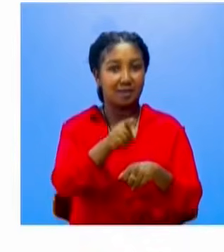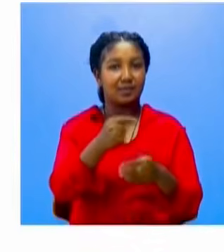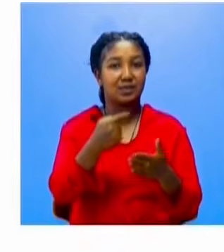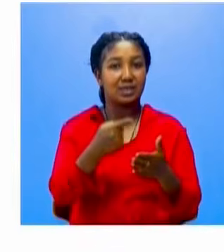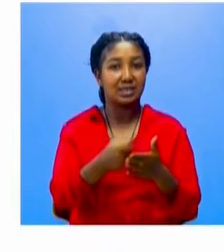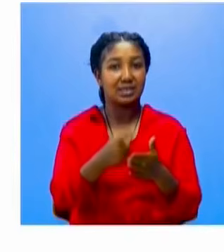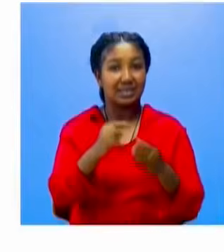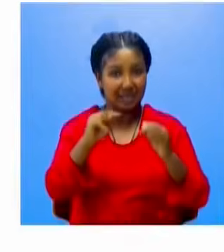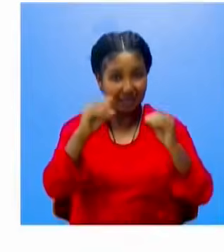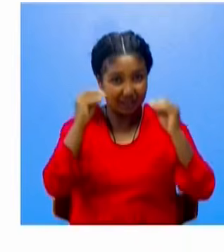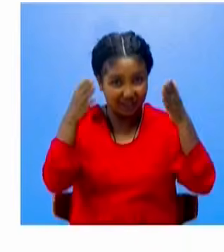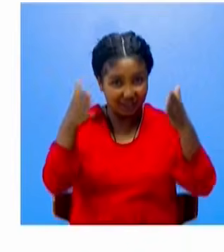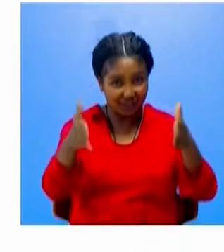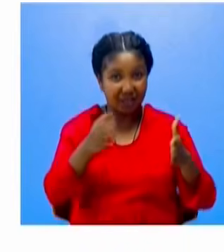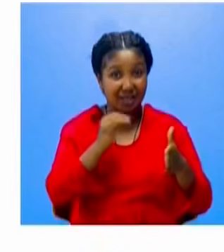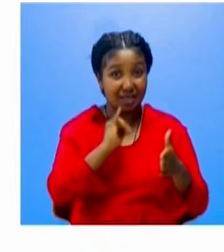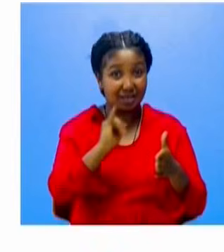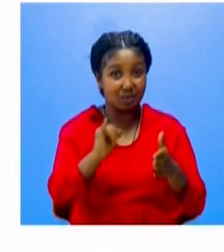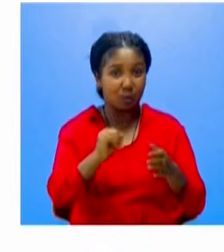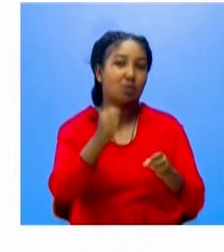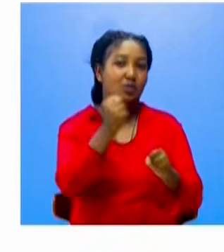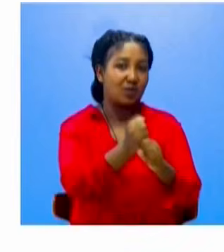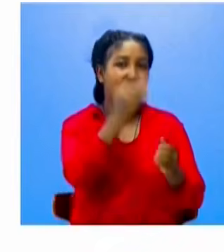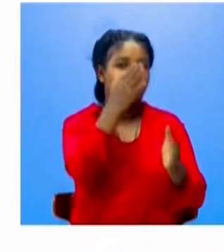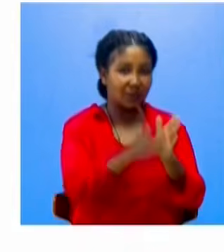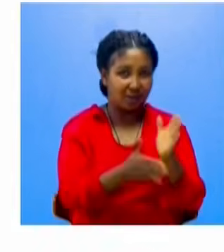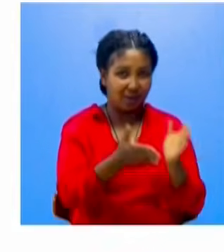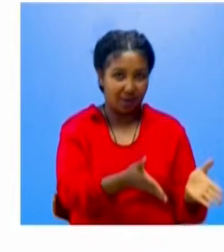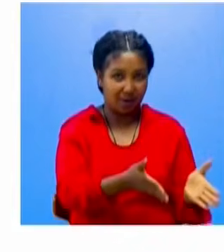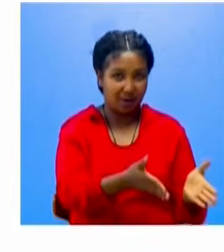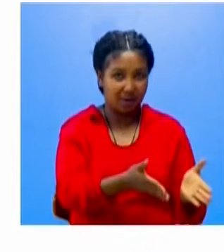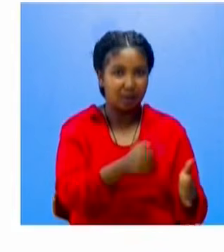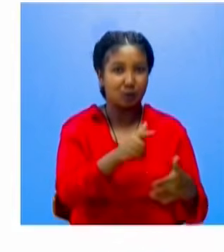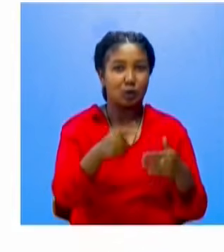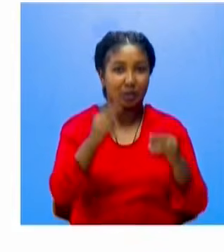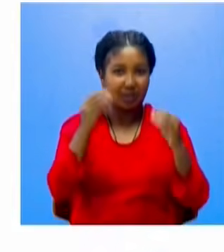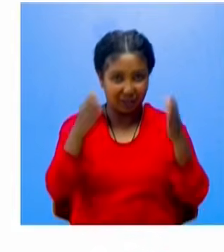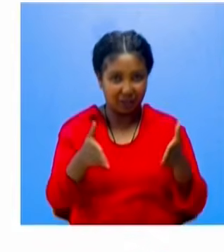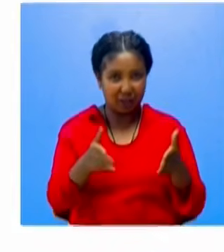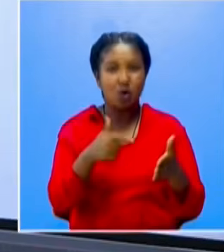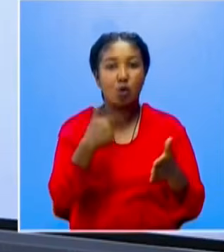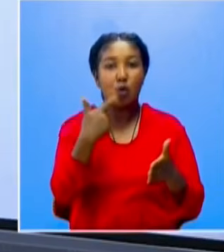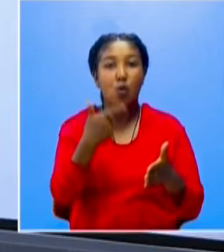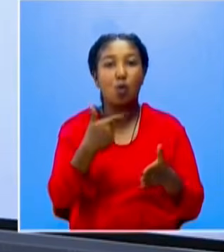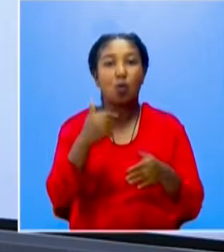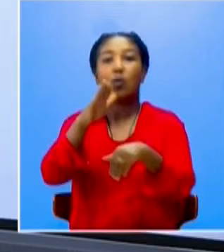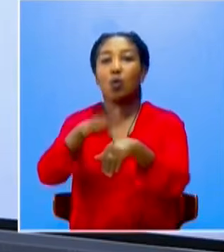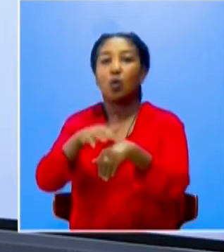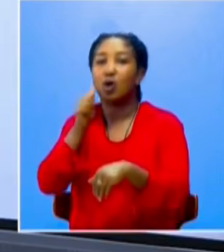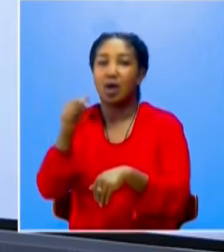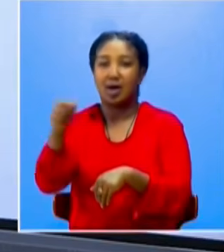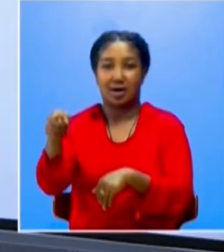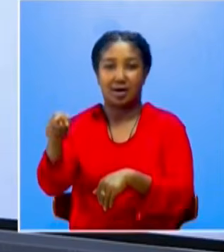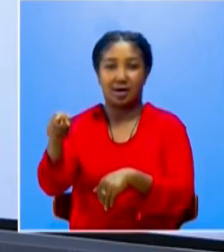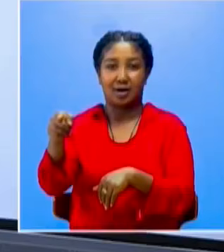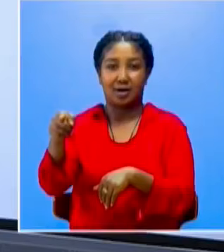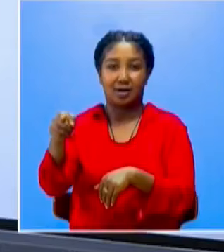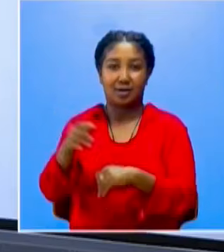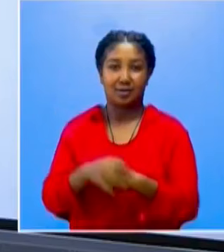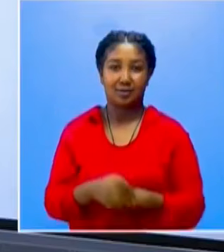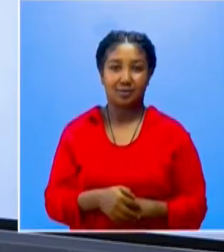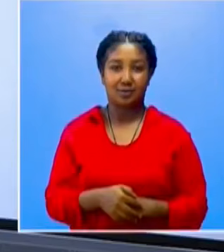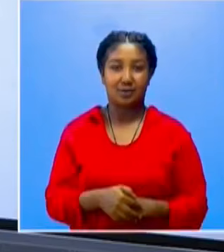since the teacher is the doer of the action, it is the teacher who performs the action